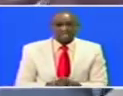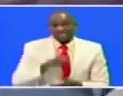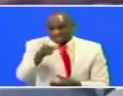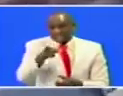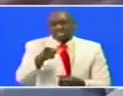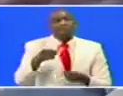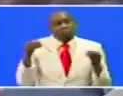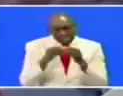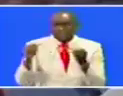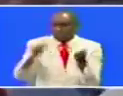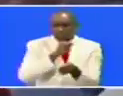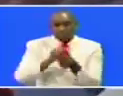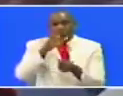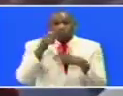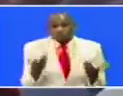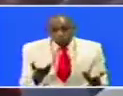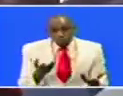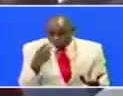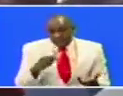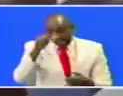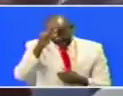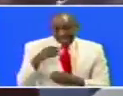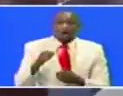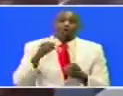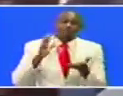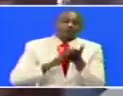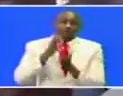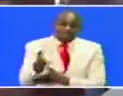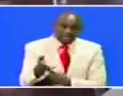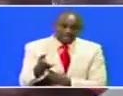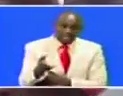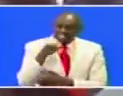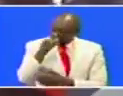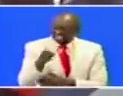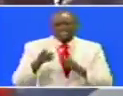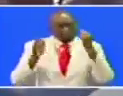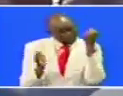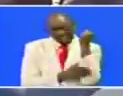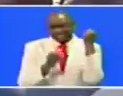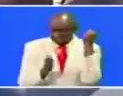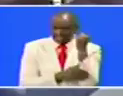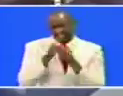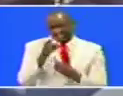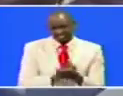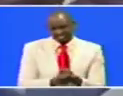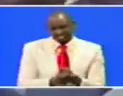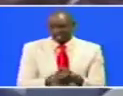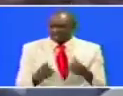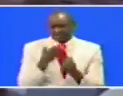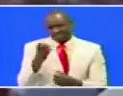the rally was done by Governor Obado, and it's a most unfortunate criminal